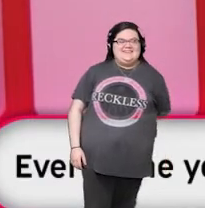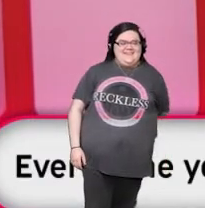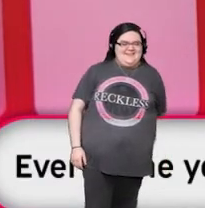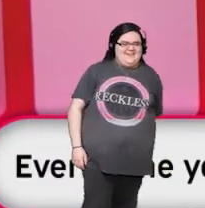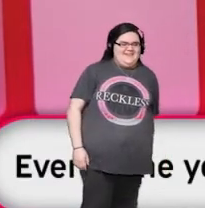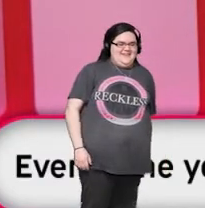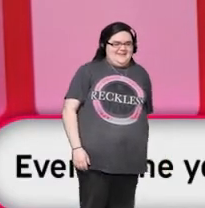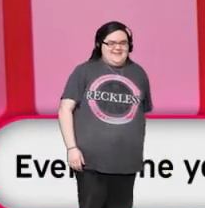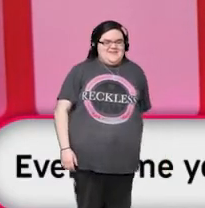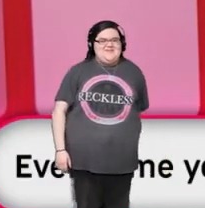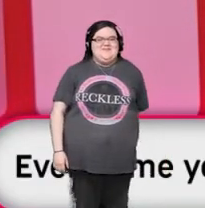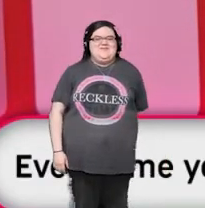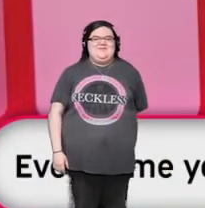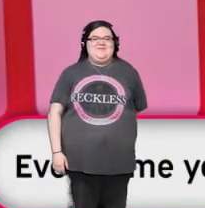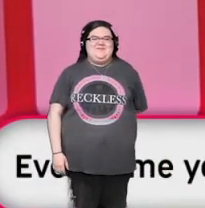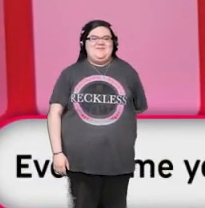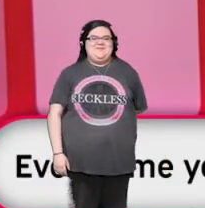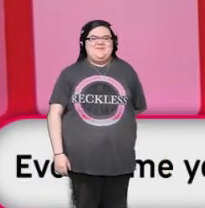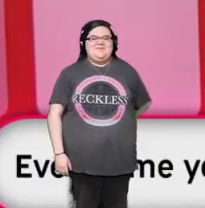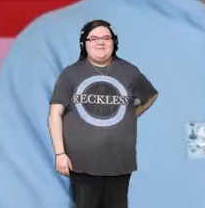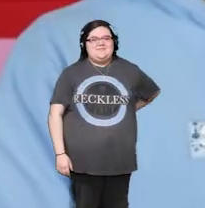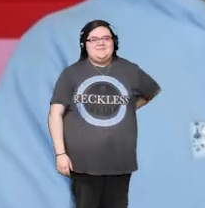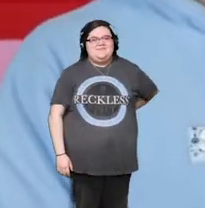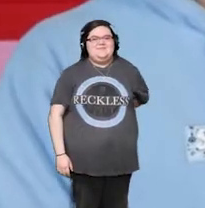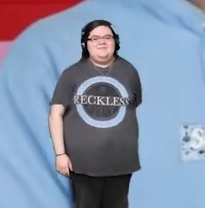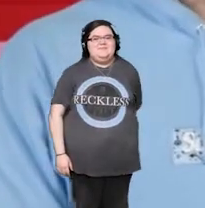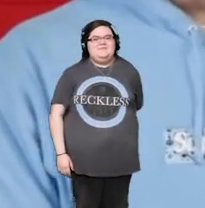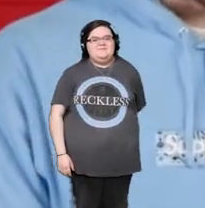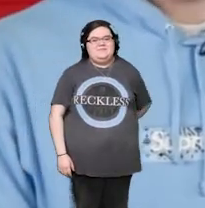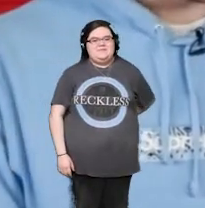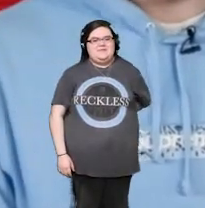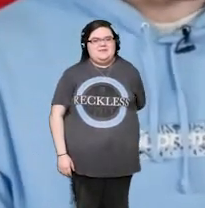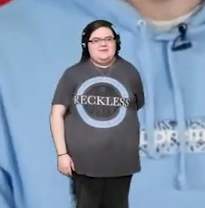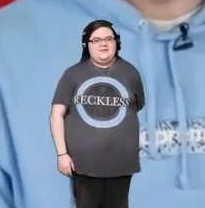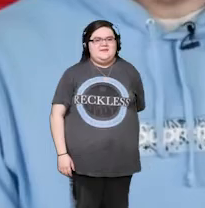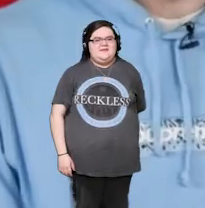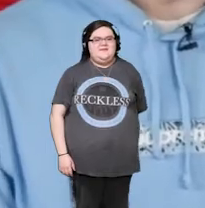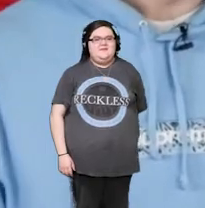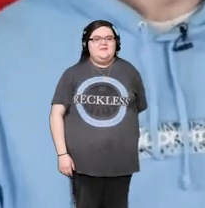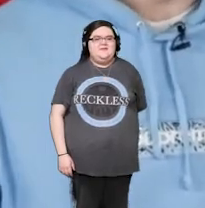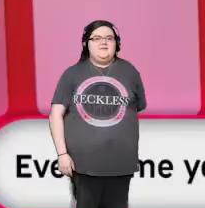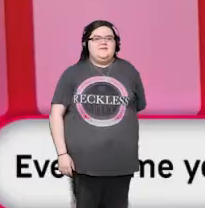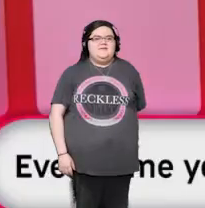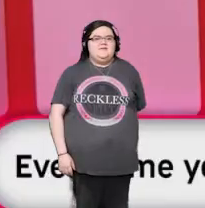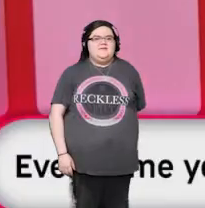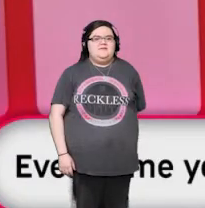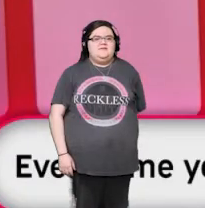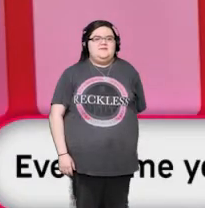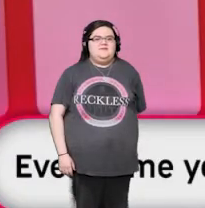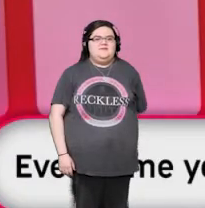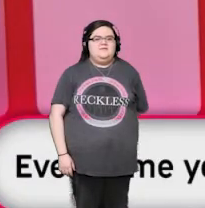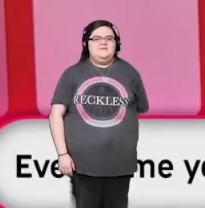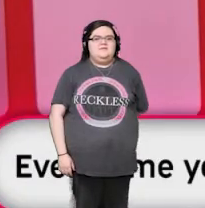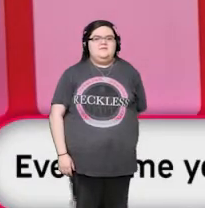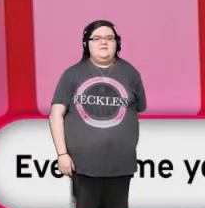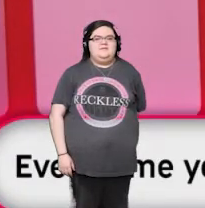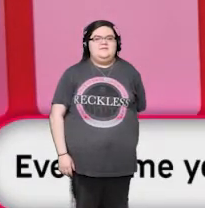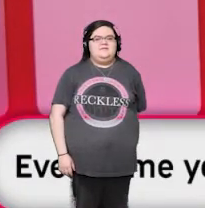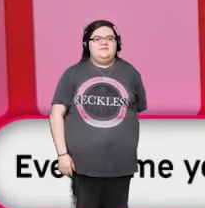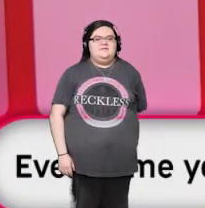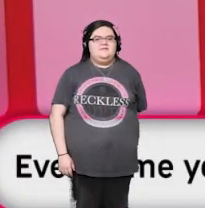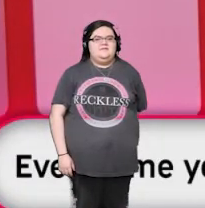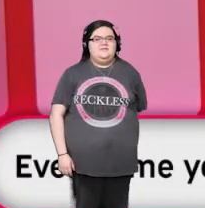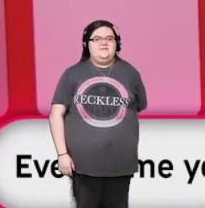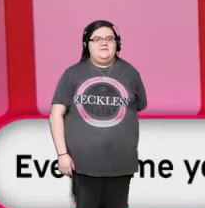other people die. The love is soiled. Very rough. I'm sorry. One love or one love? Dogs are purer hearted than people. That's true. No. We could be killing